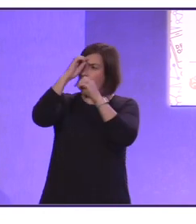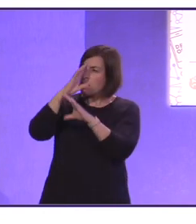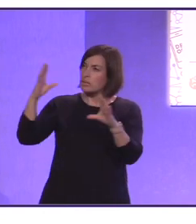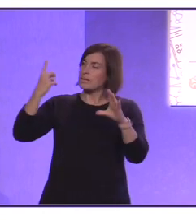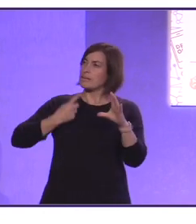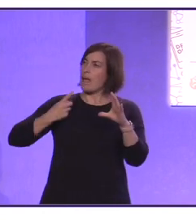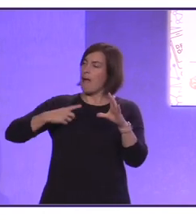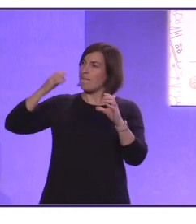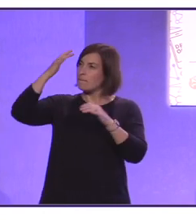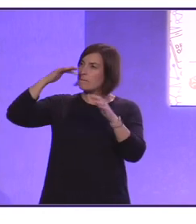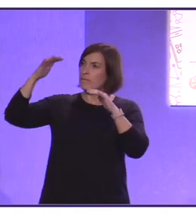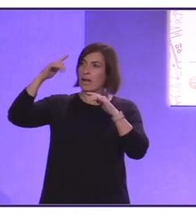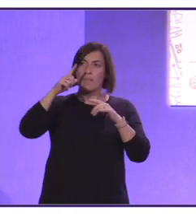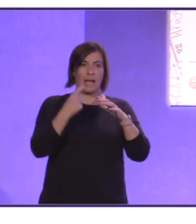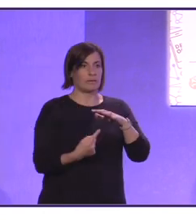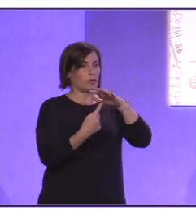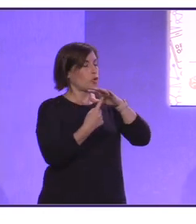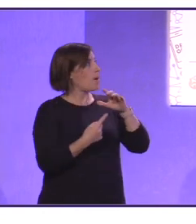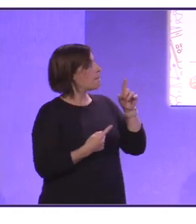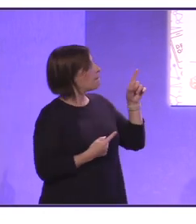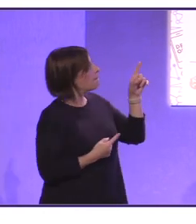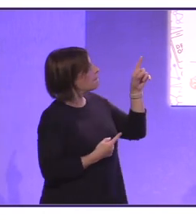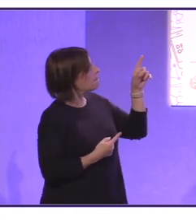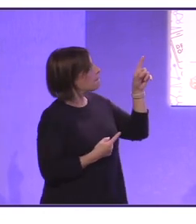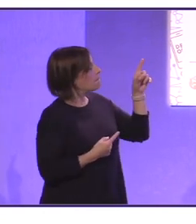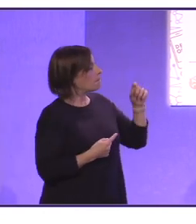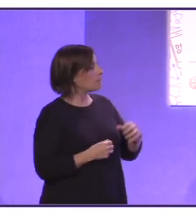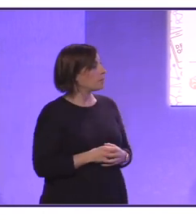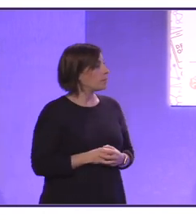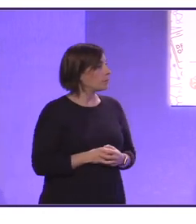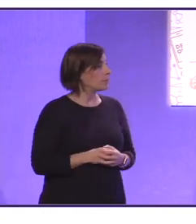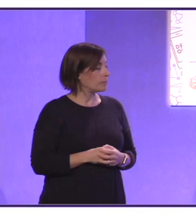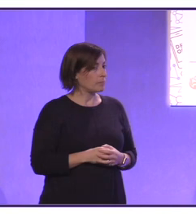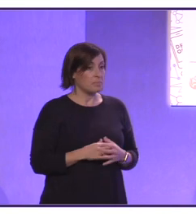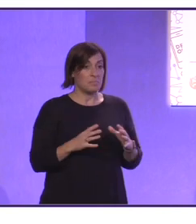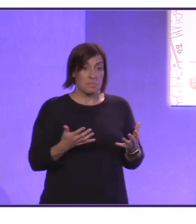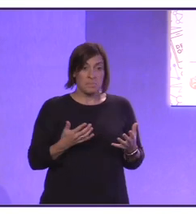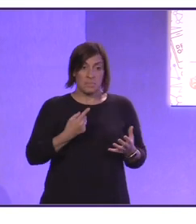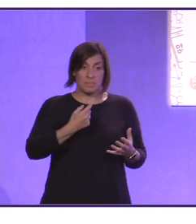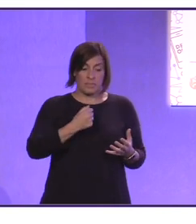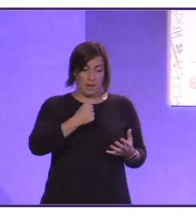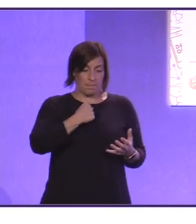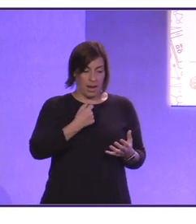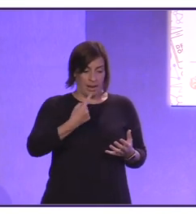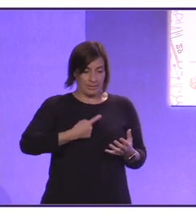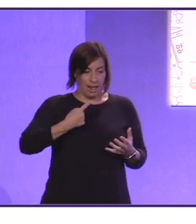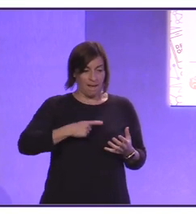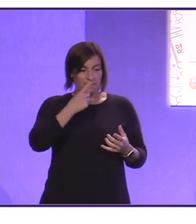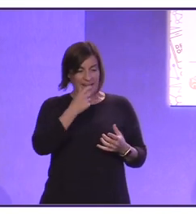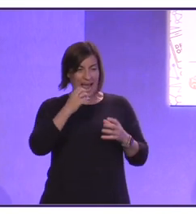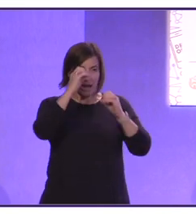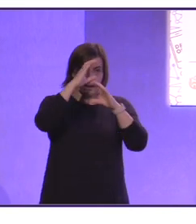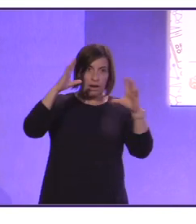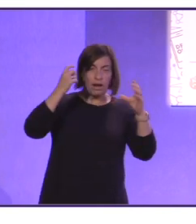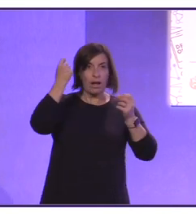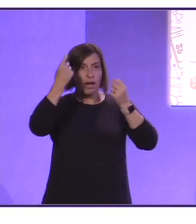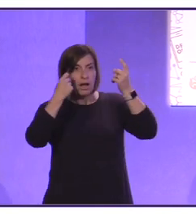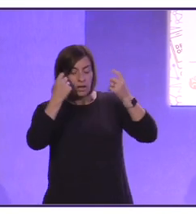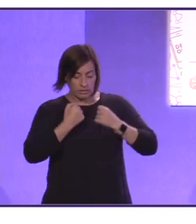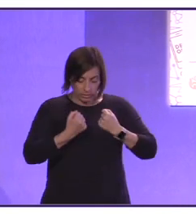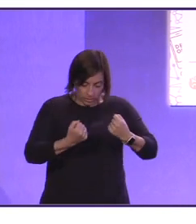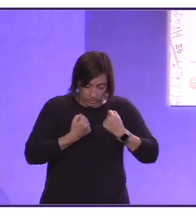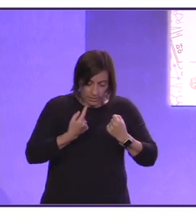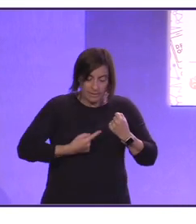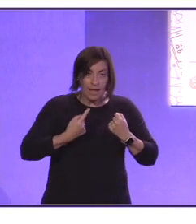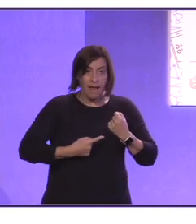great working environment, but you know, my self-actualization is, I think, a lot my responsibility. Similarly, as we come down, when it gets